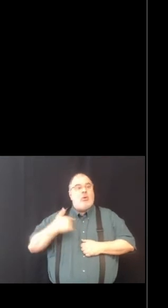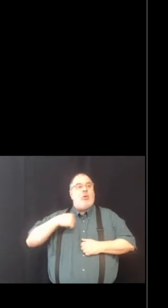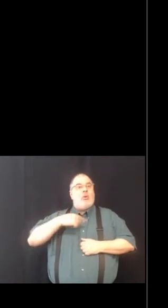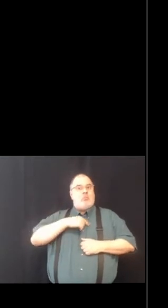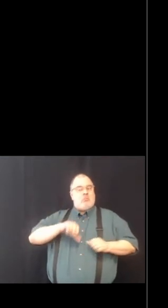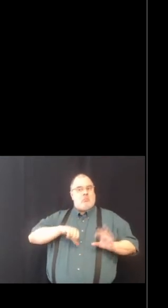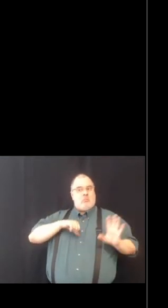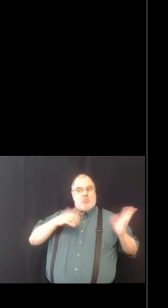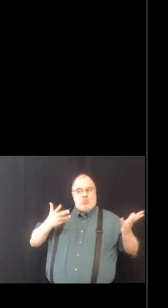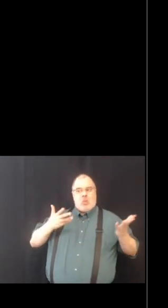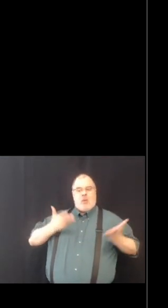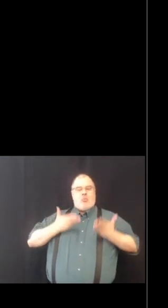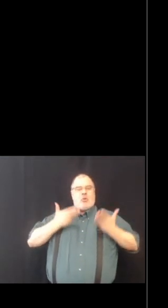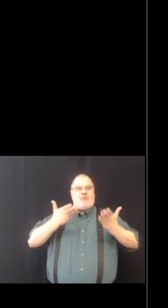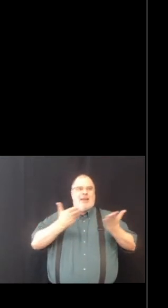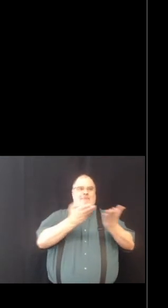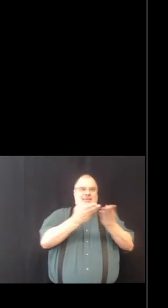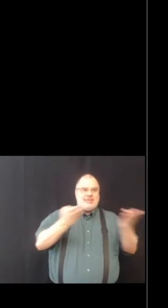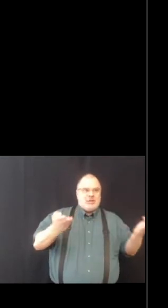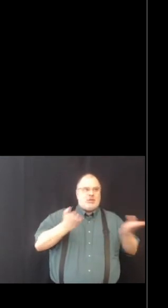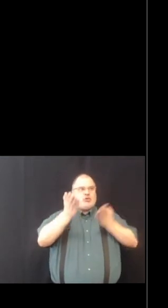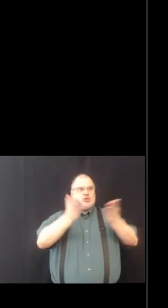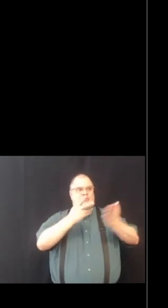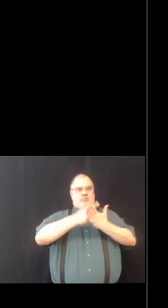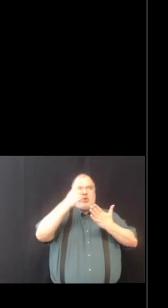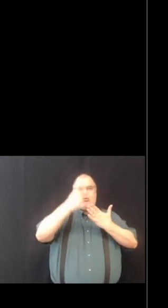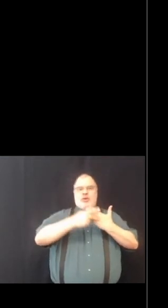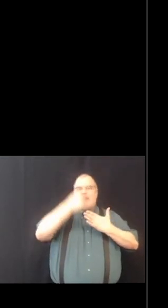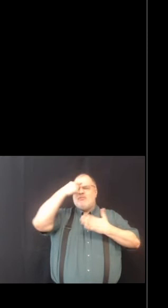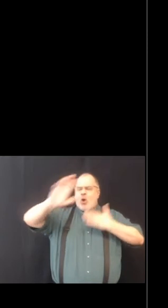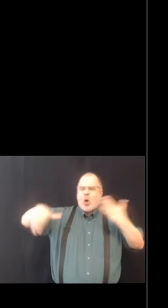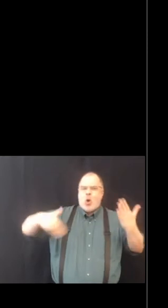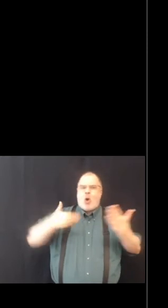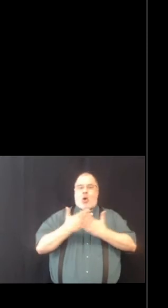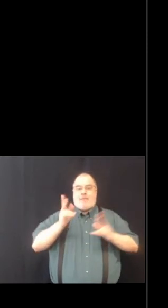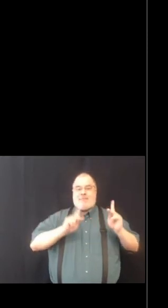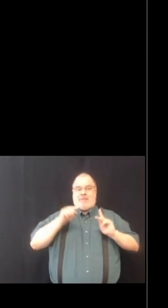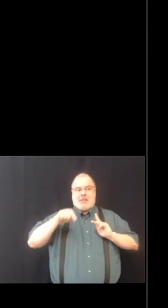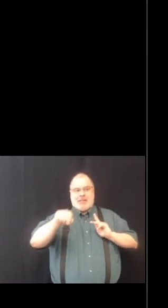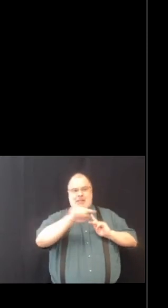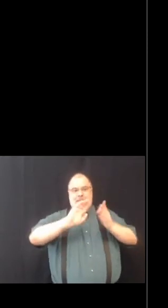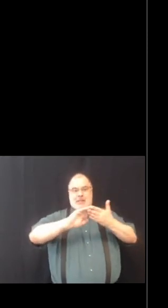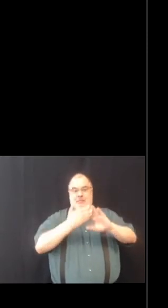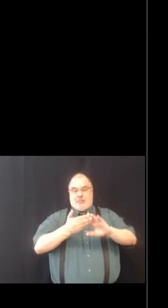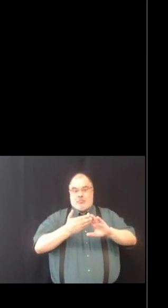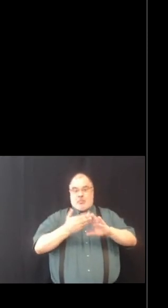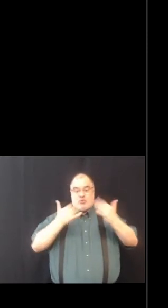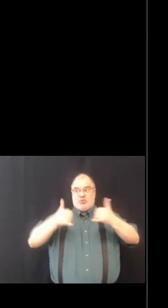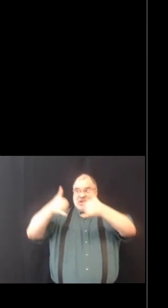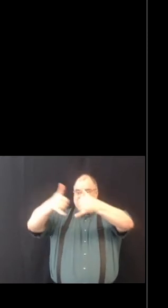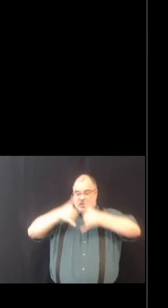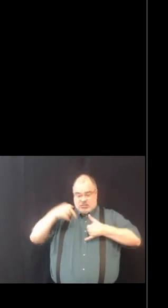materials, services, and programs for everyone in the community. The recognition we are receiving today for